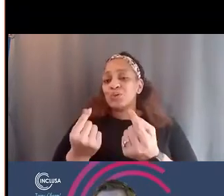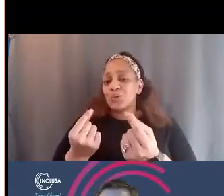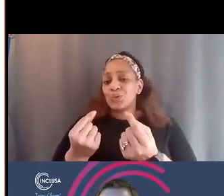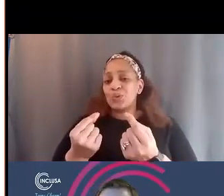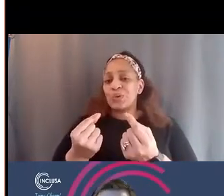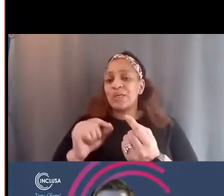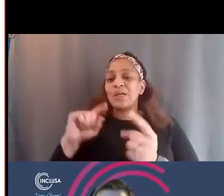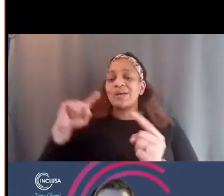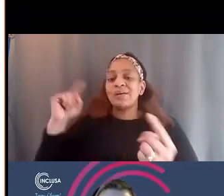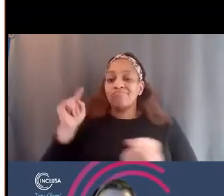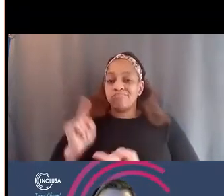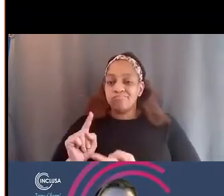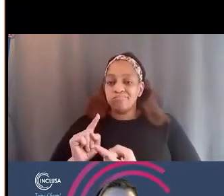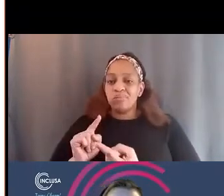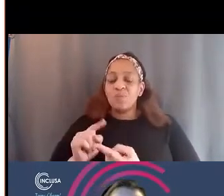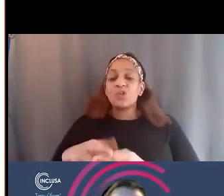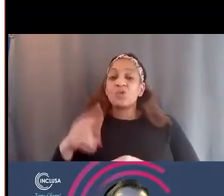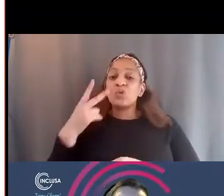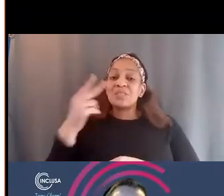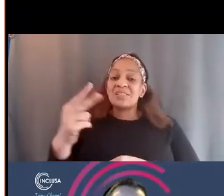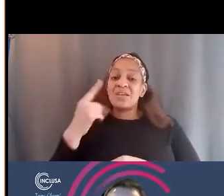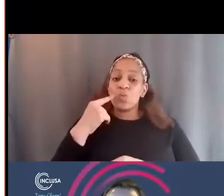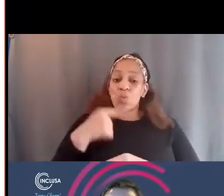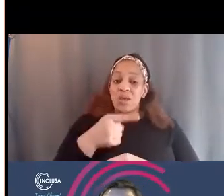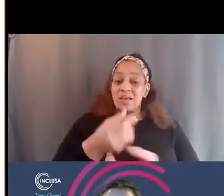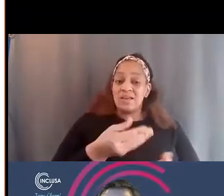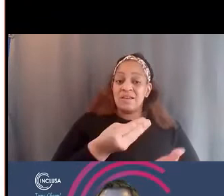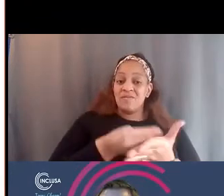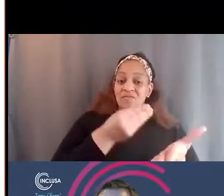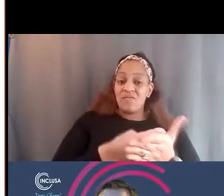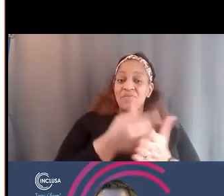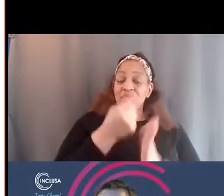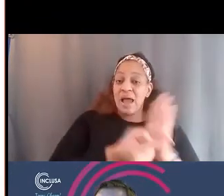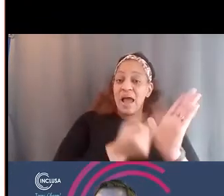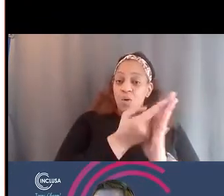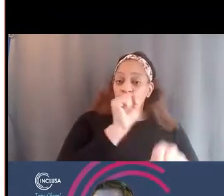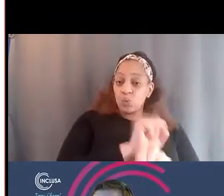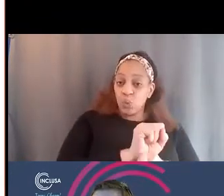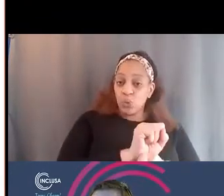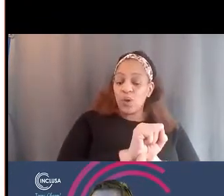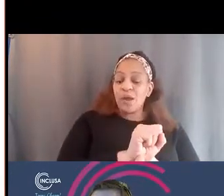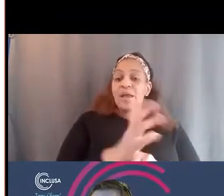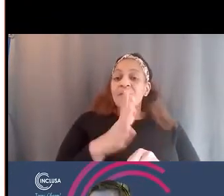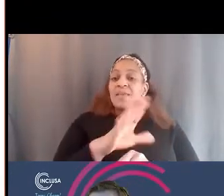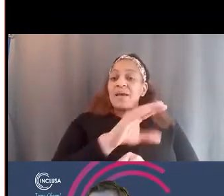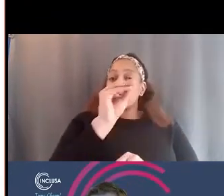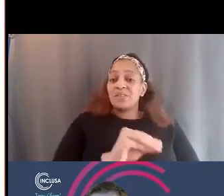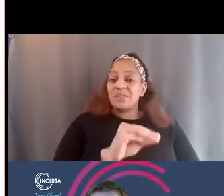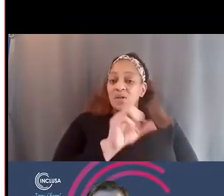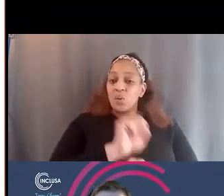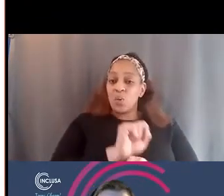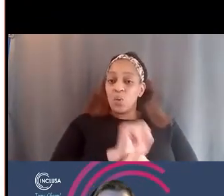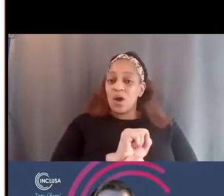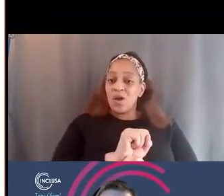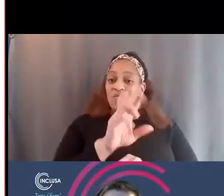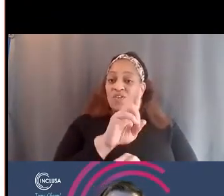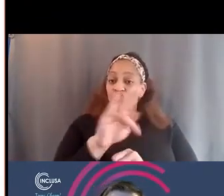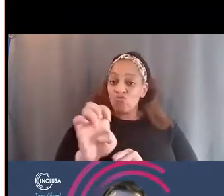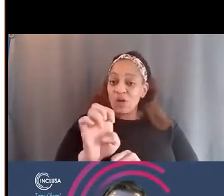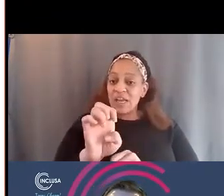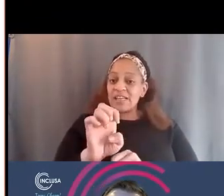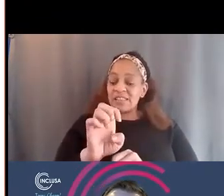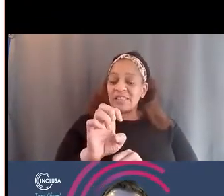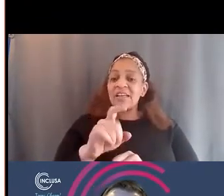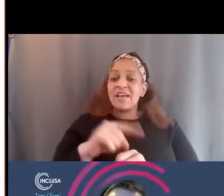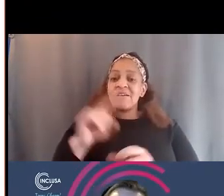see across this, we fund the hours worked. That percentage that we fund per rate decreases as individuals